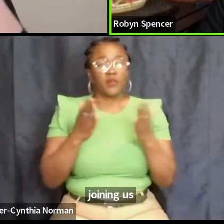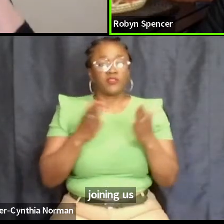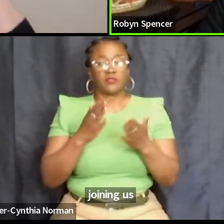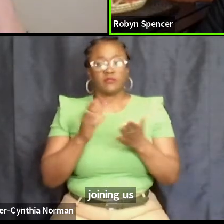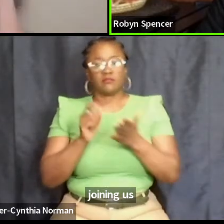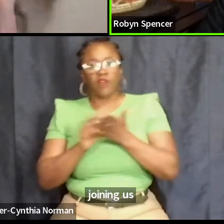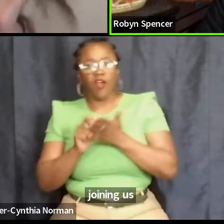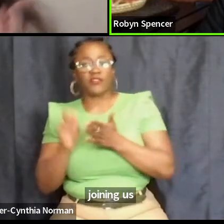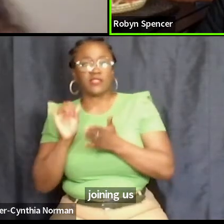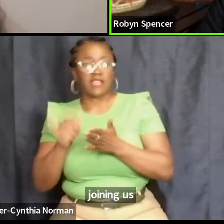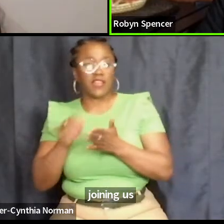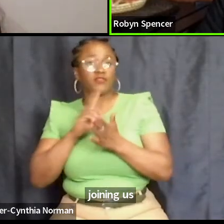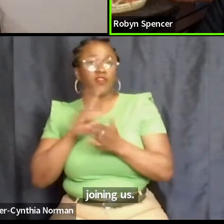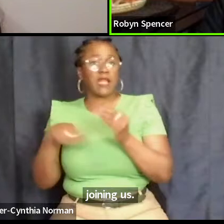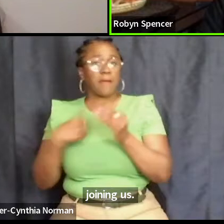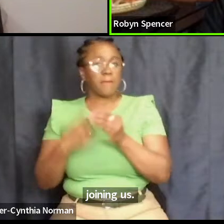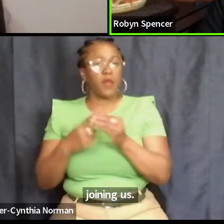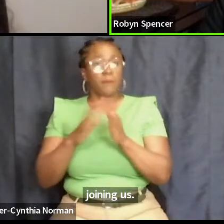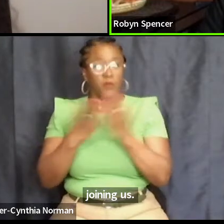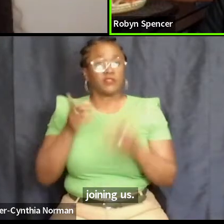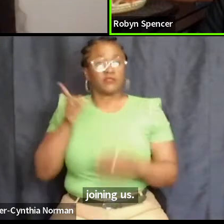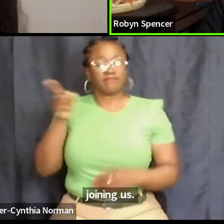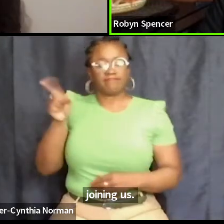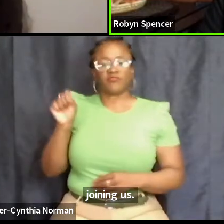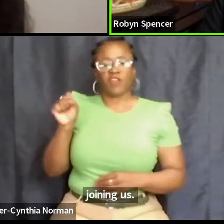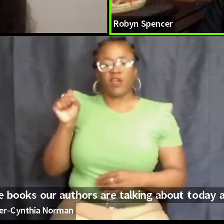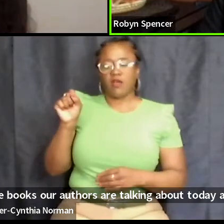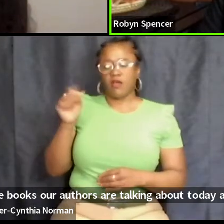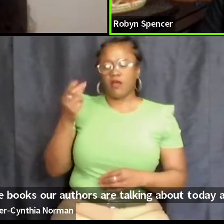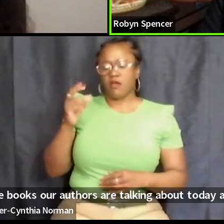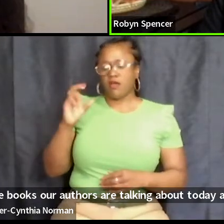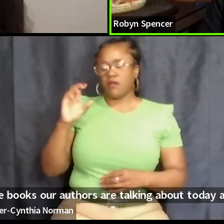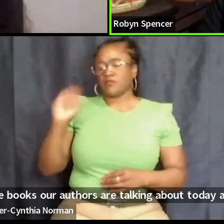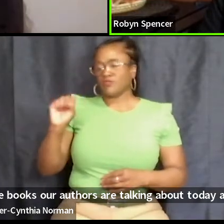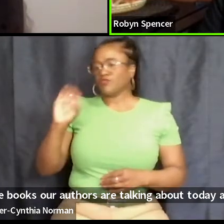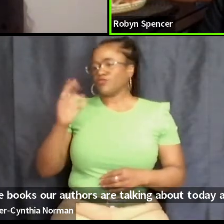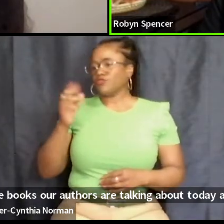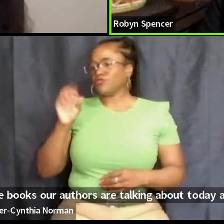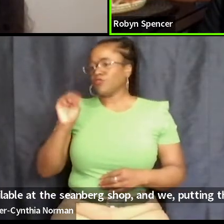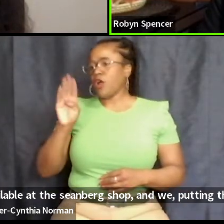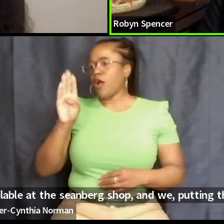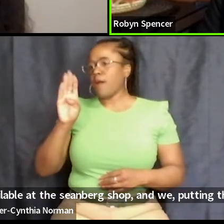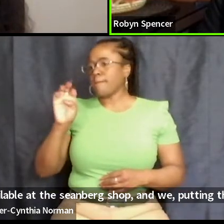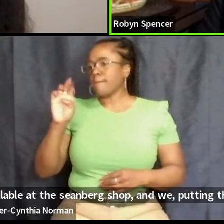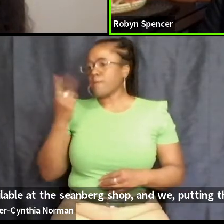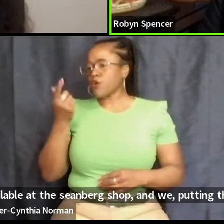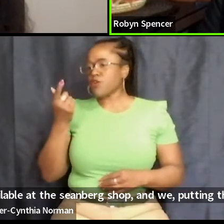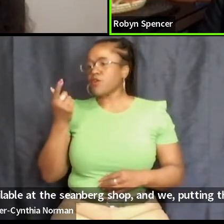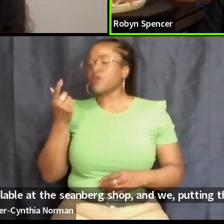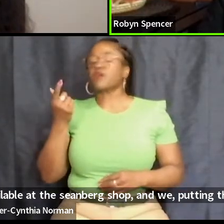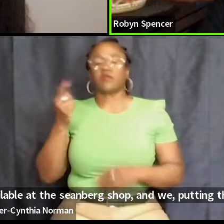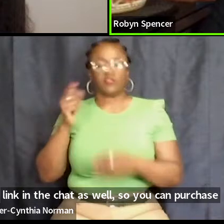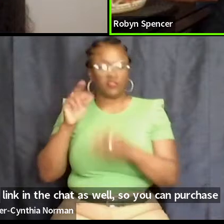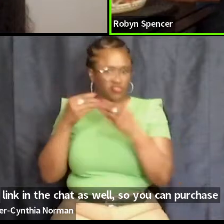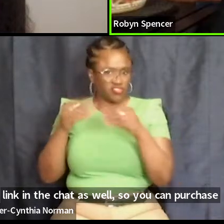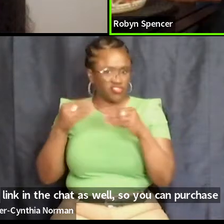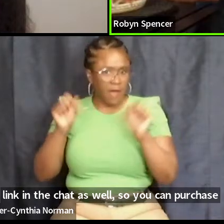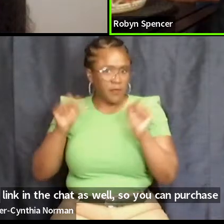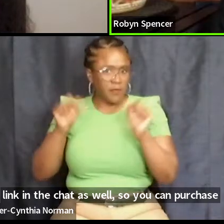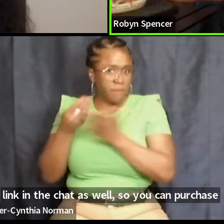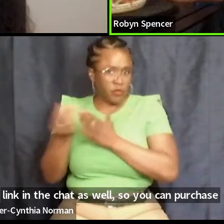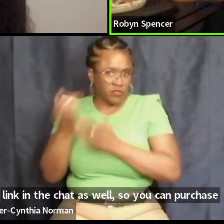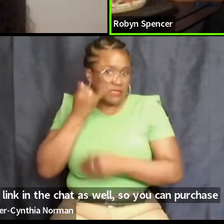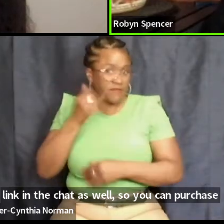today are available at the Schomburg Shop, and we'll be putting that link in the chat as well, so you can purchase them if you don't already have